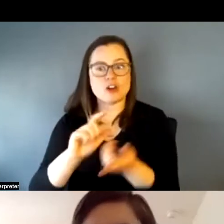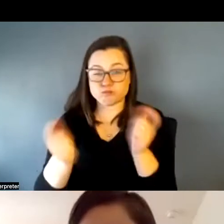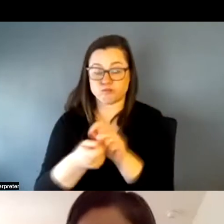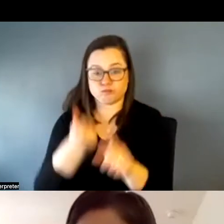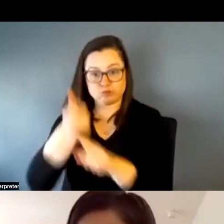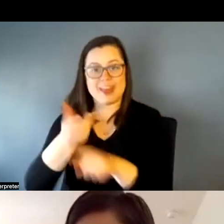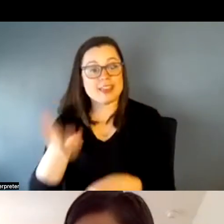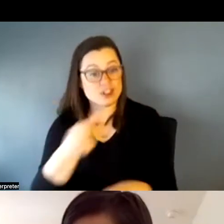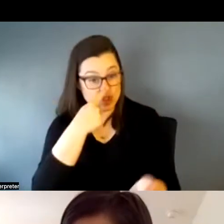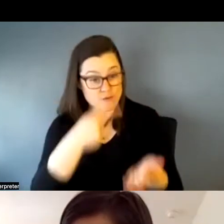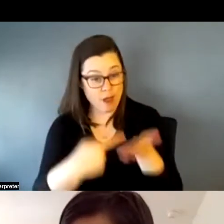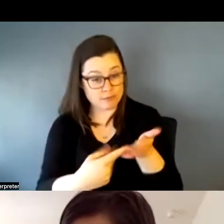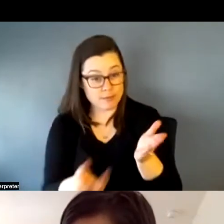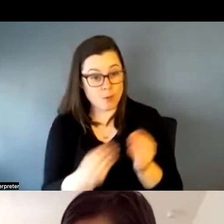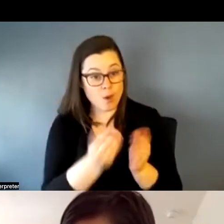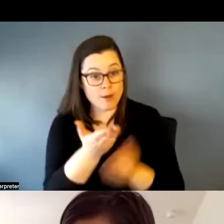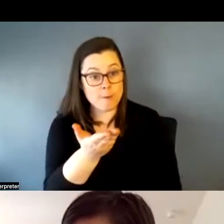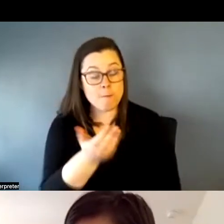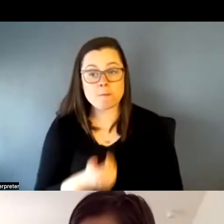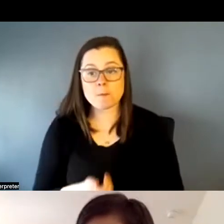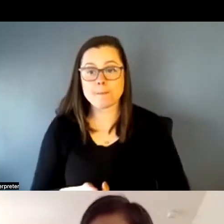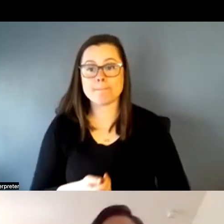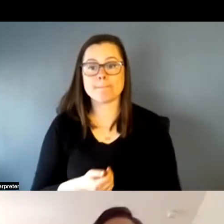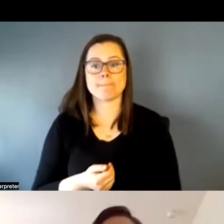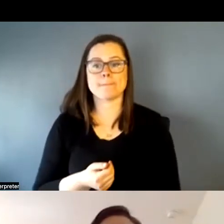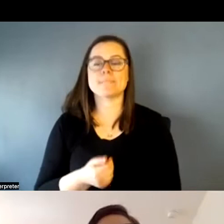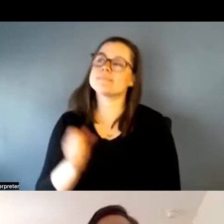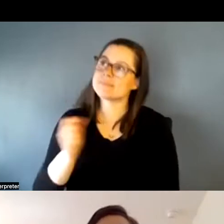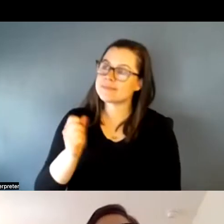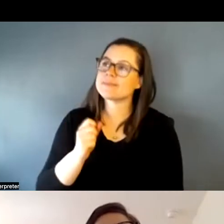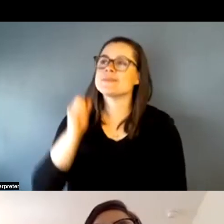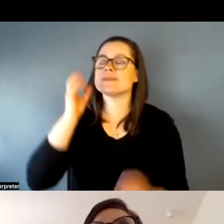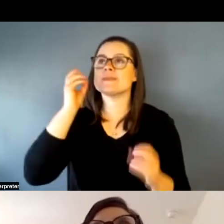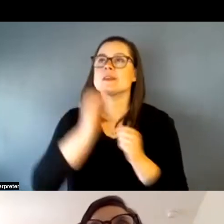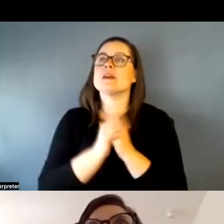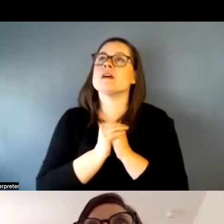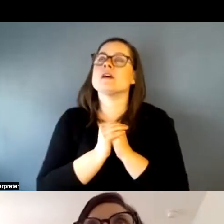Yeah, let's see. So in